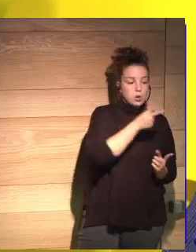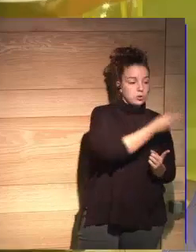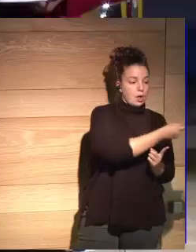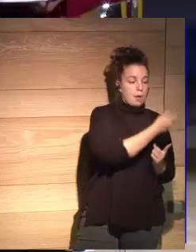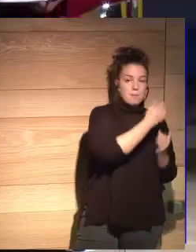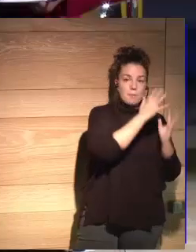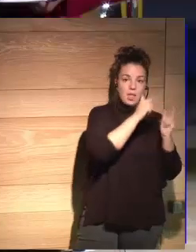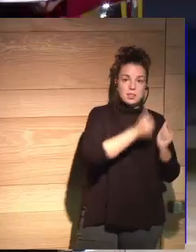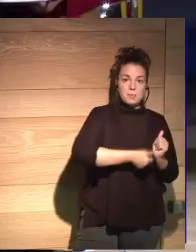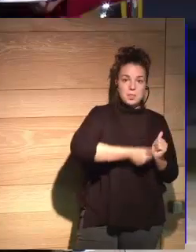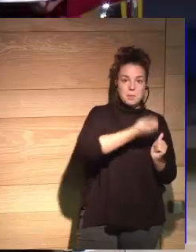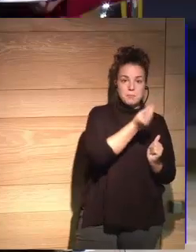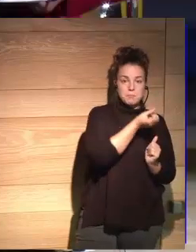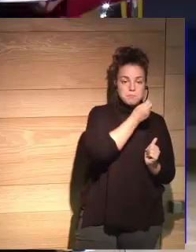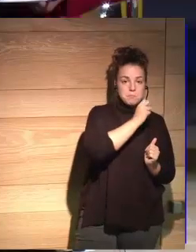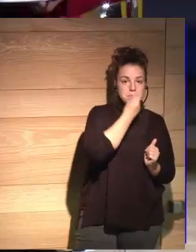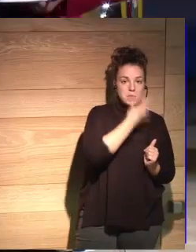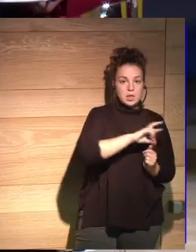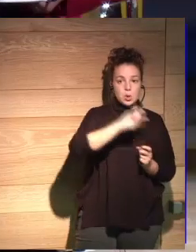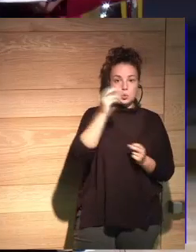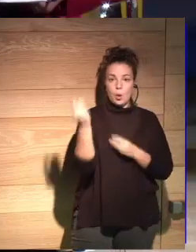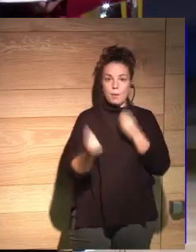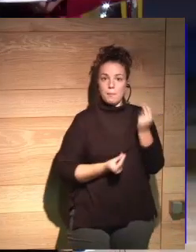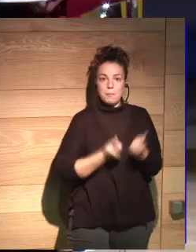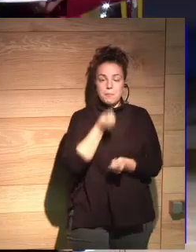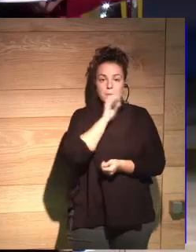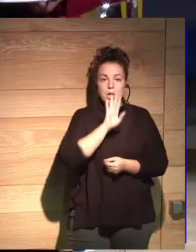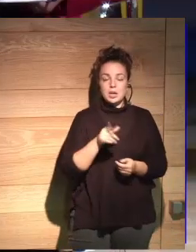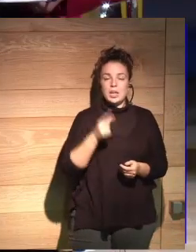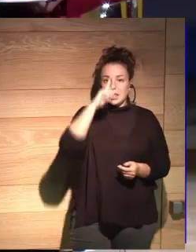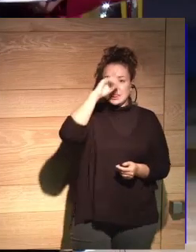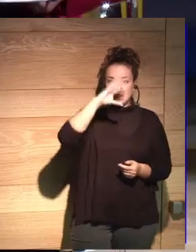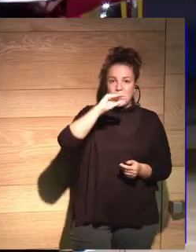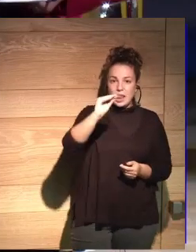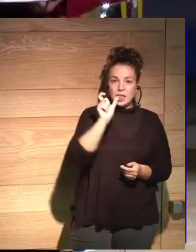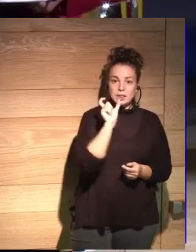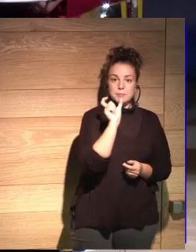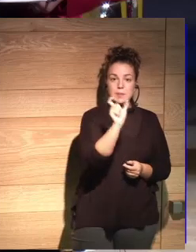is better with maths, another one dances better. So what is intelligence?